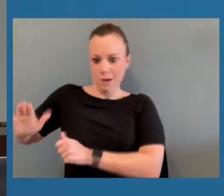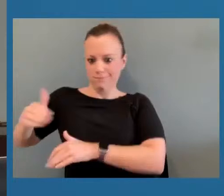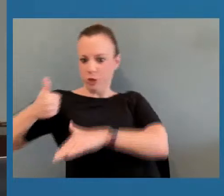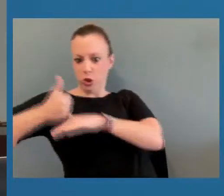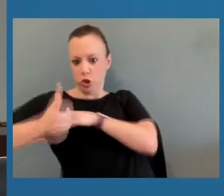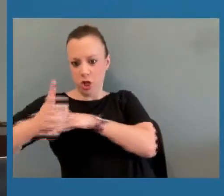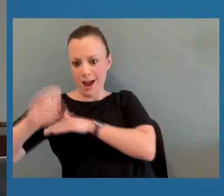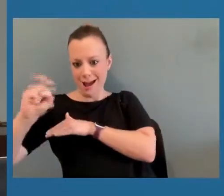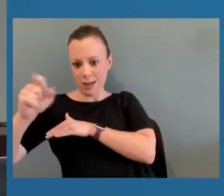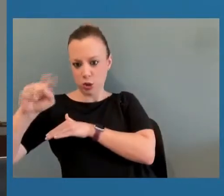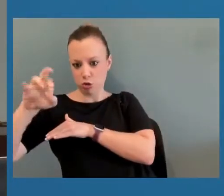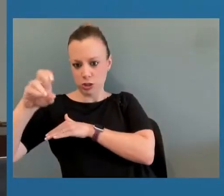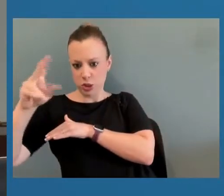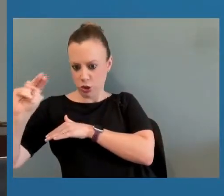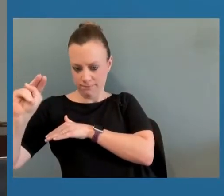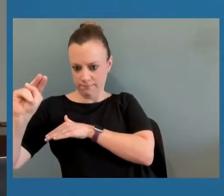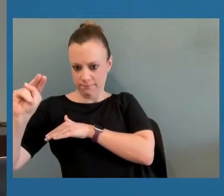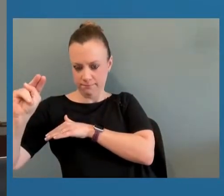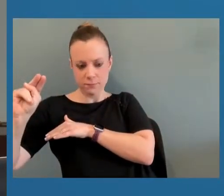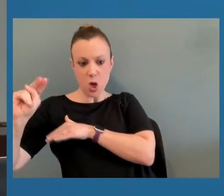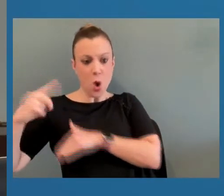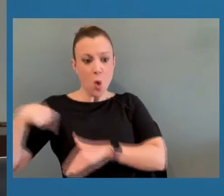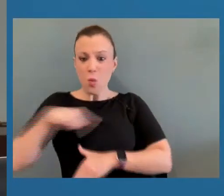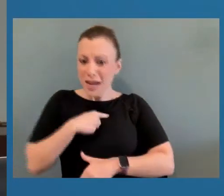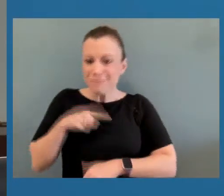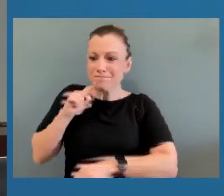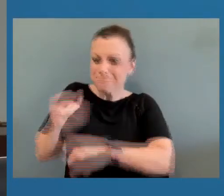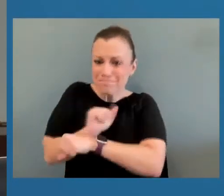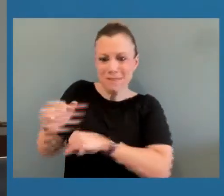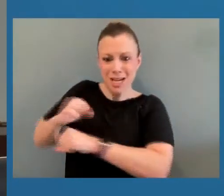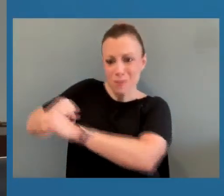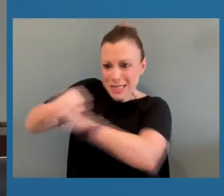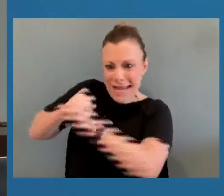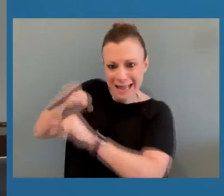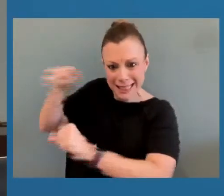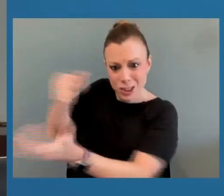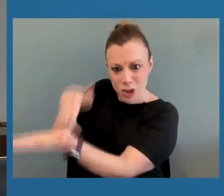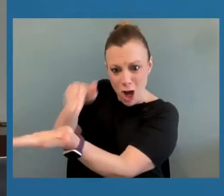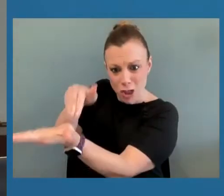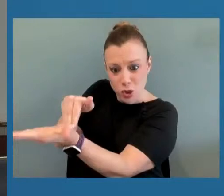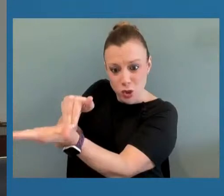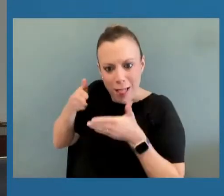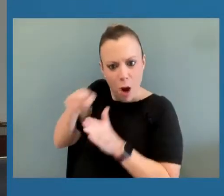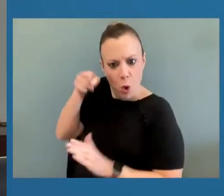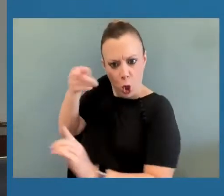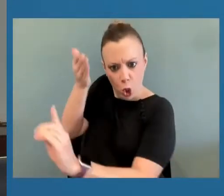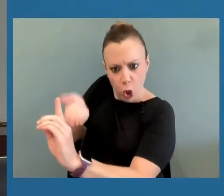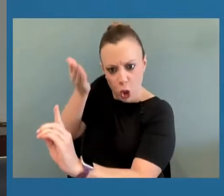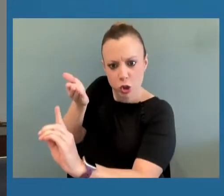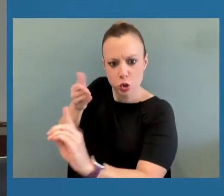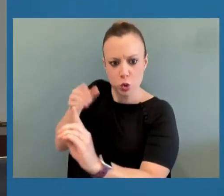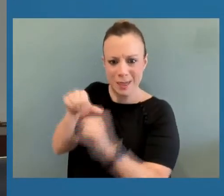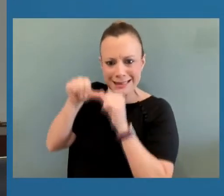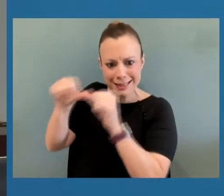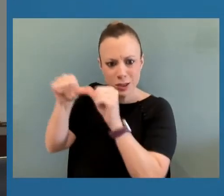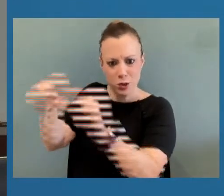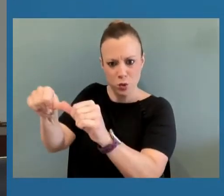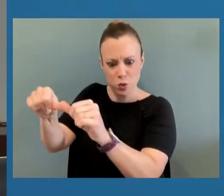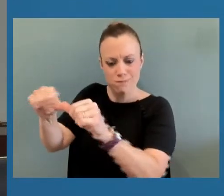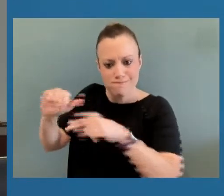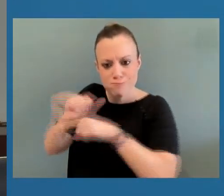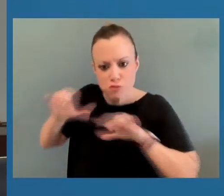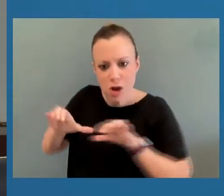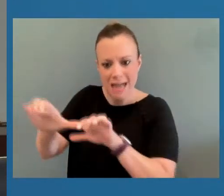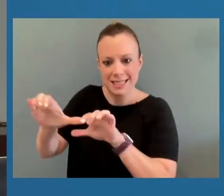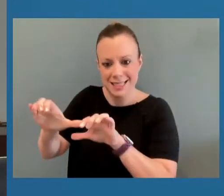the steps we can to protect this doctor, to continue allowing her to continue practicing what we believe is